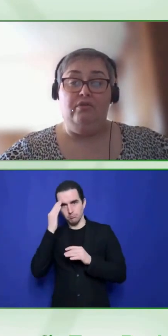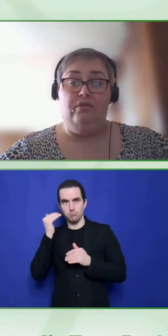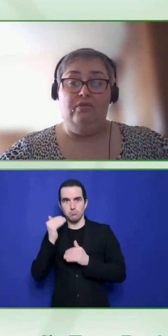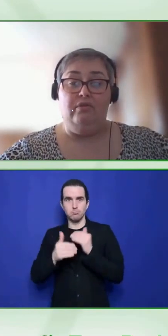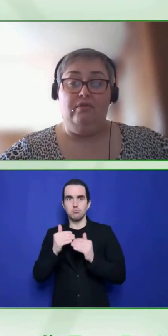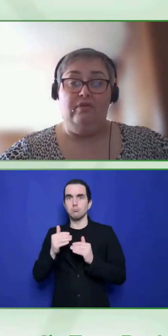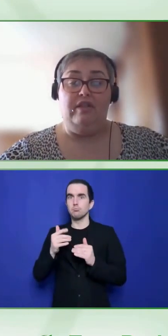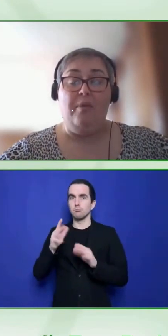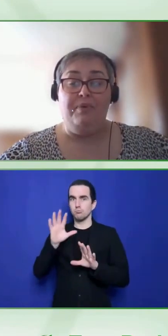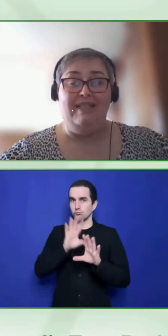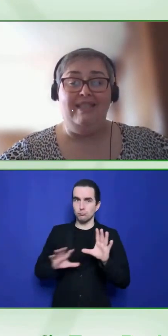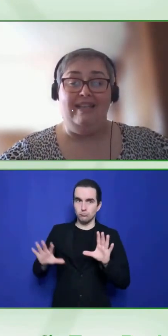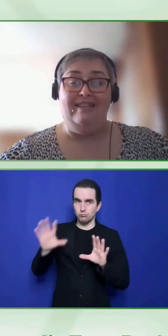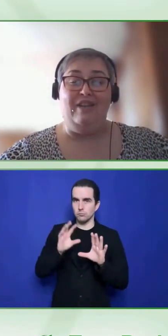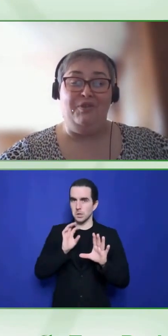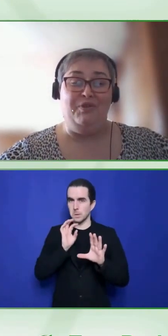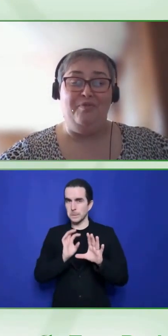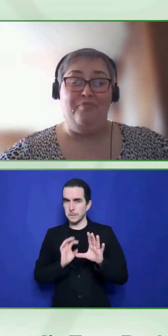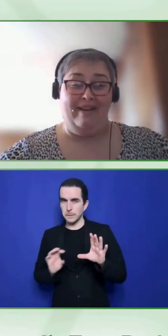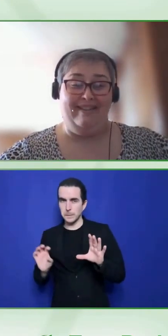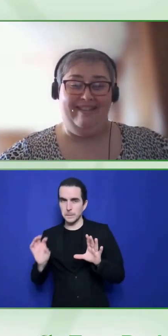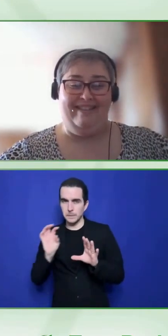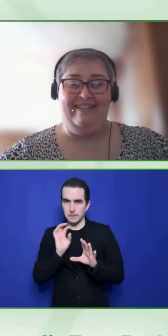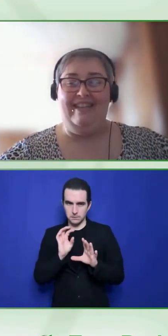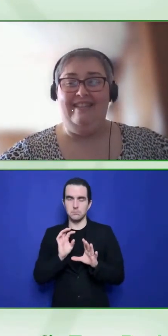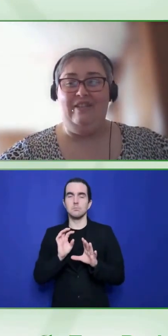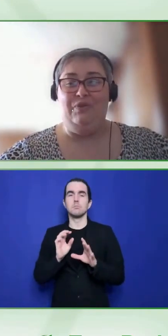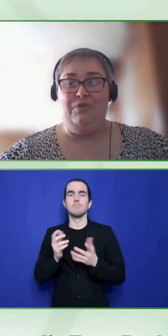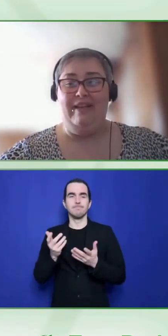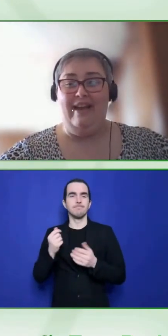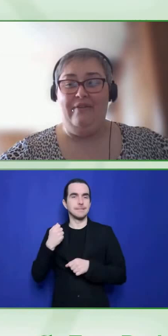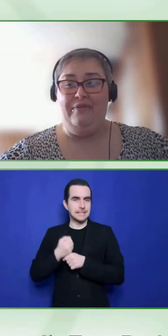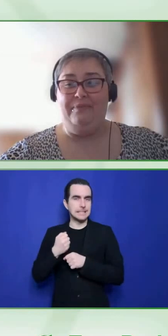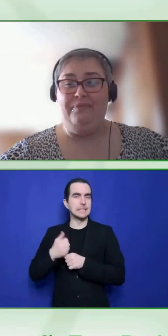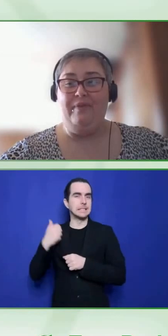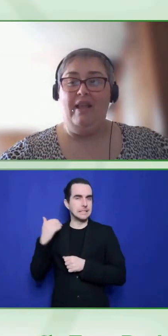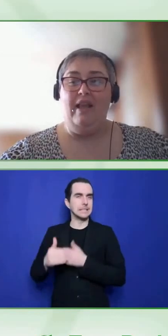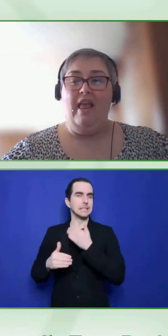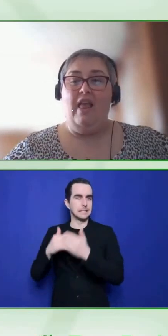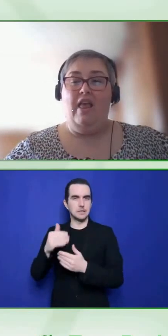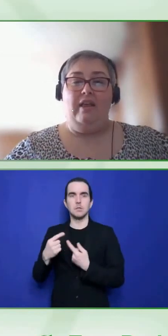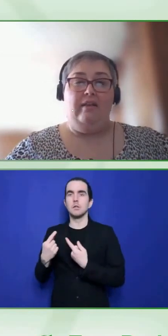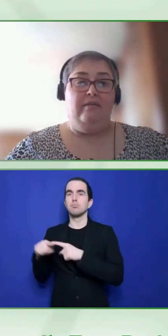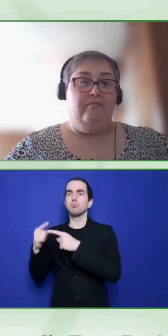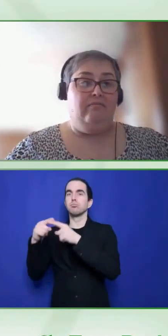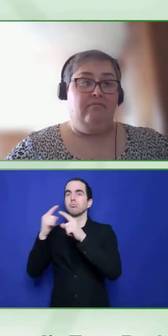the CRPD and the actual practice in day-to-day life.